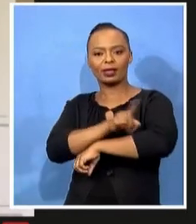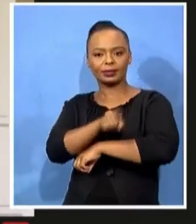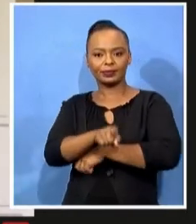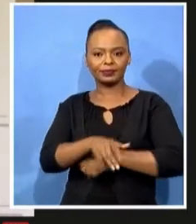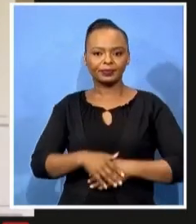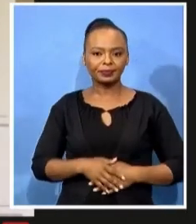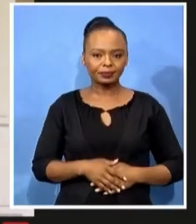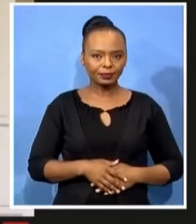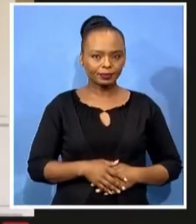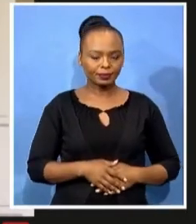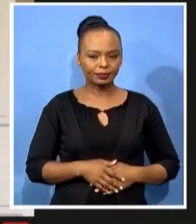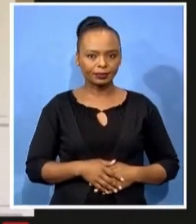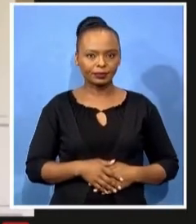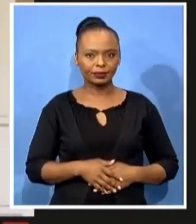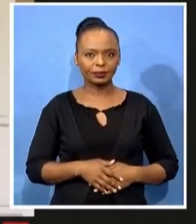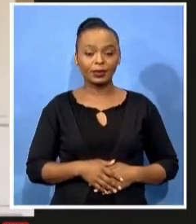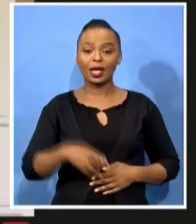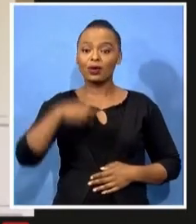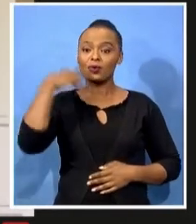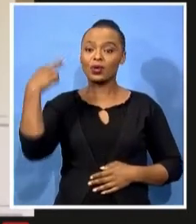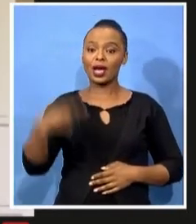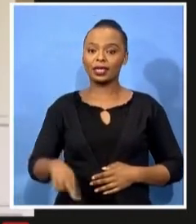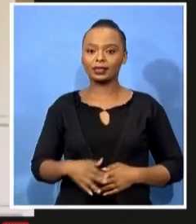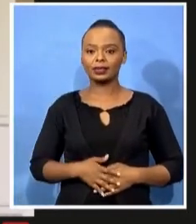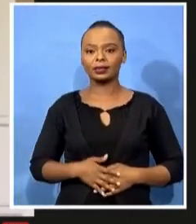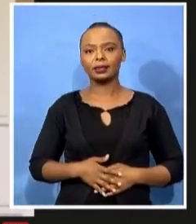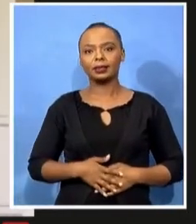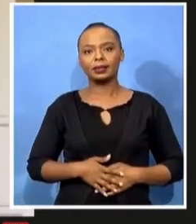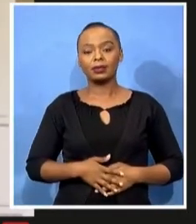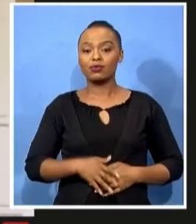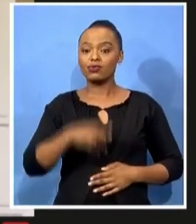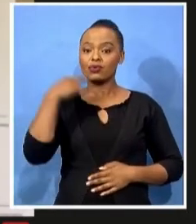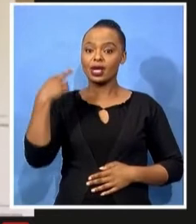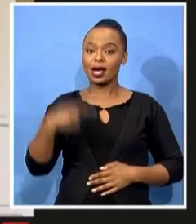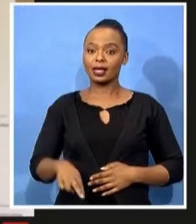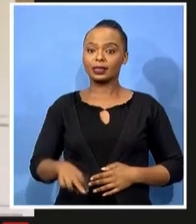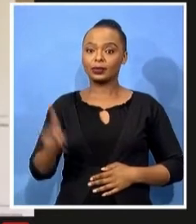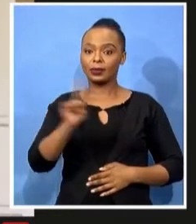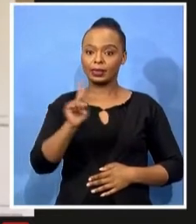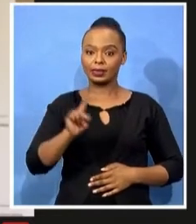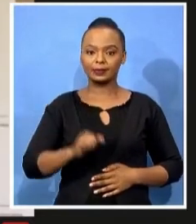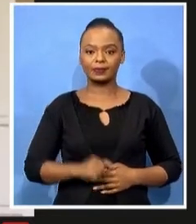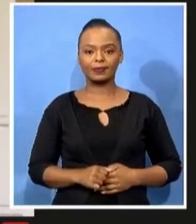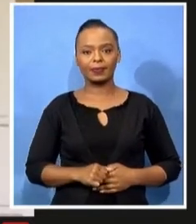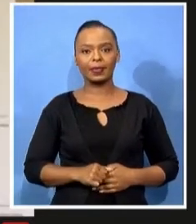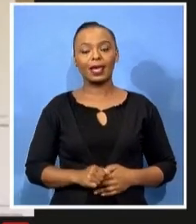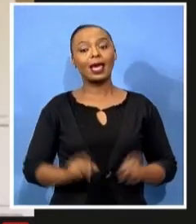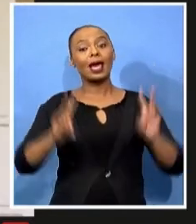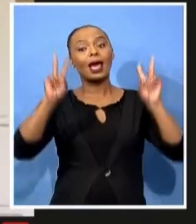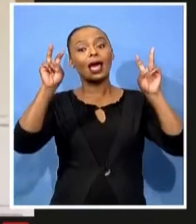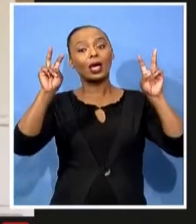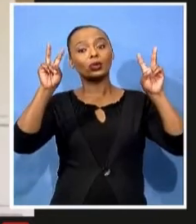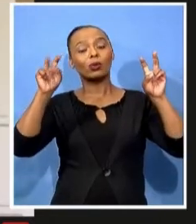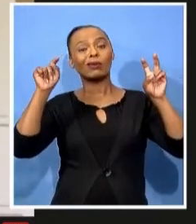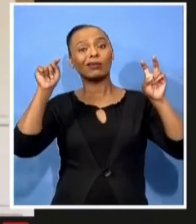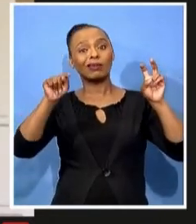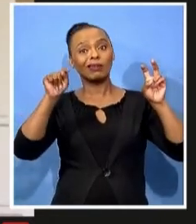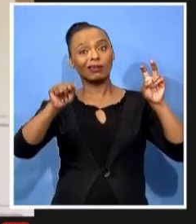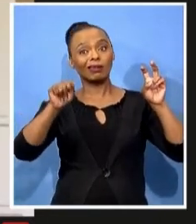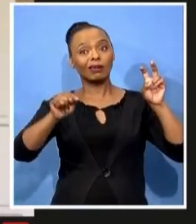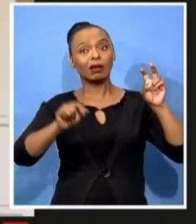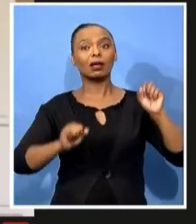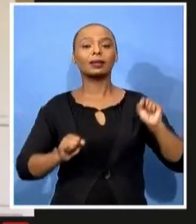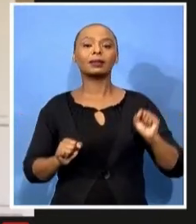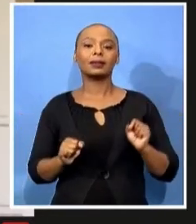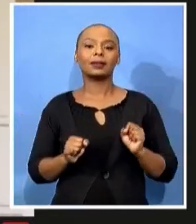excuse me, the reality that to deal with this issue, the only major source